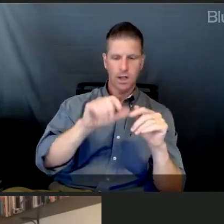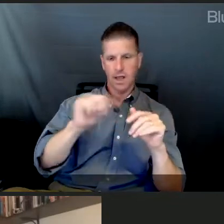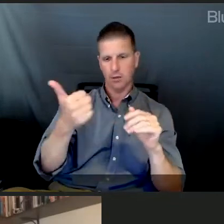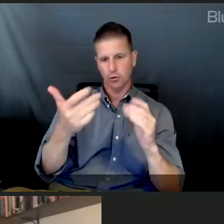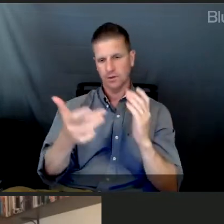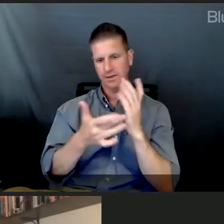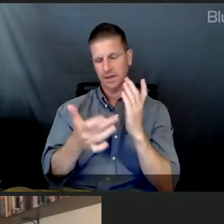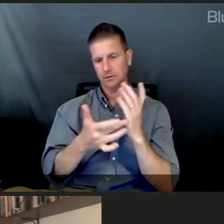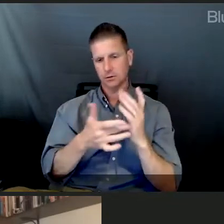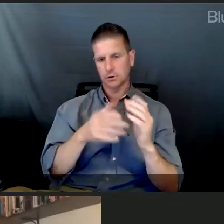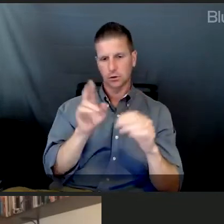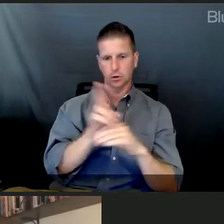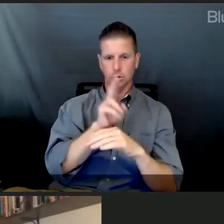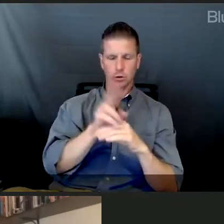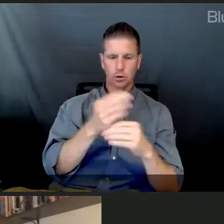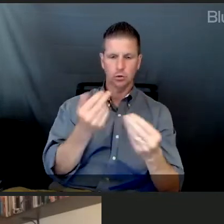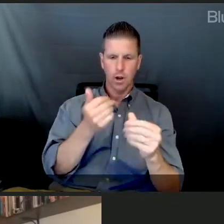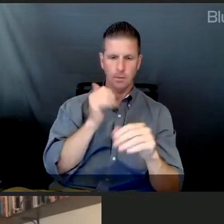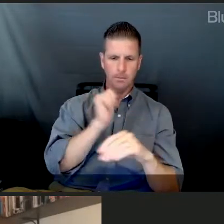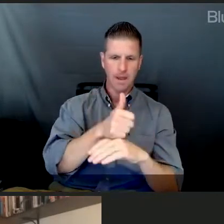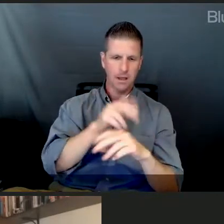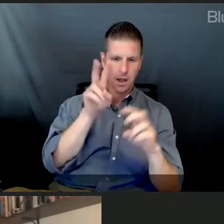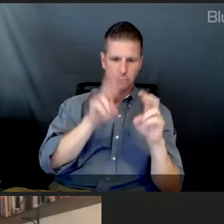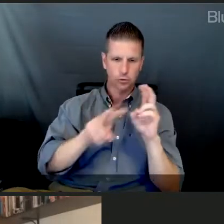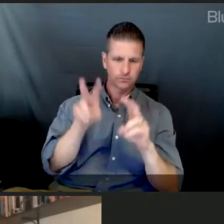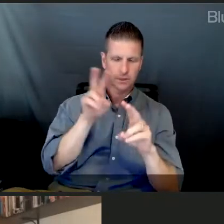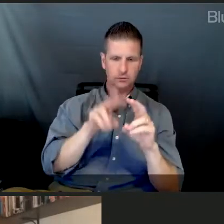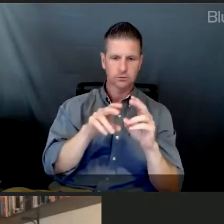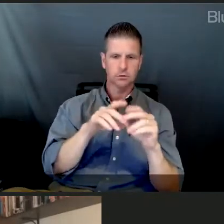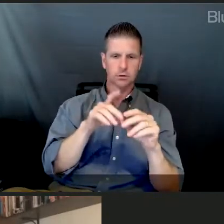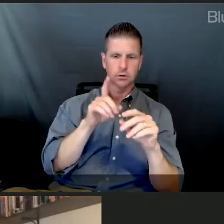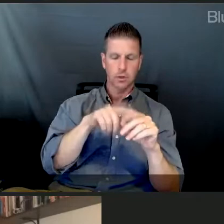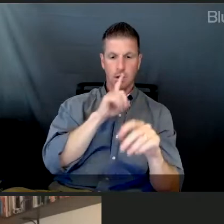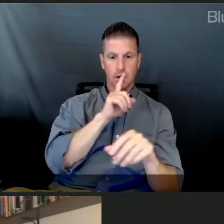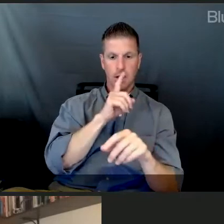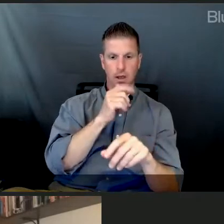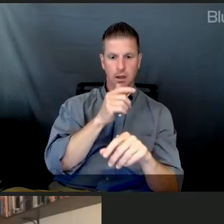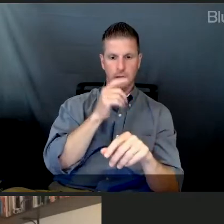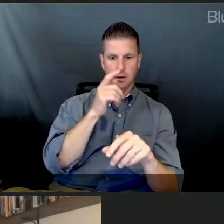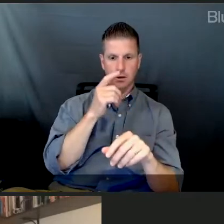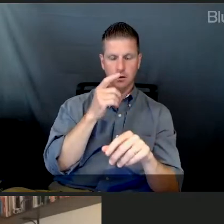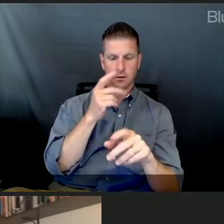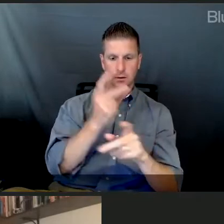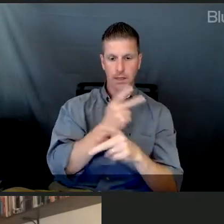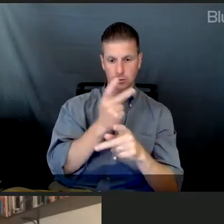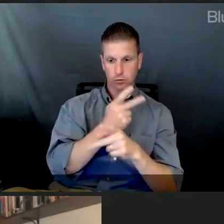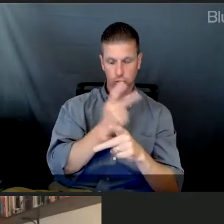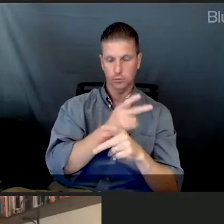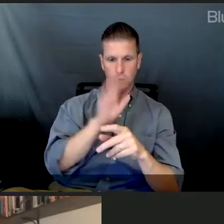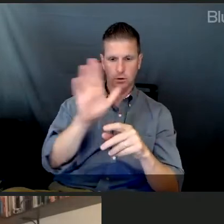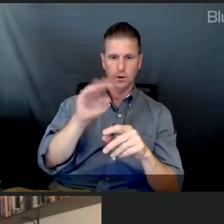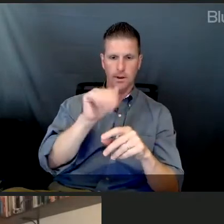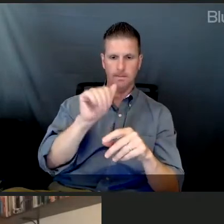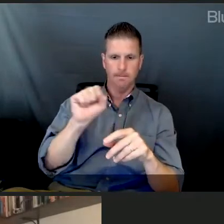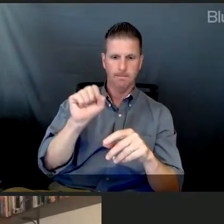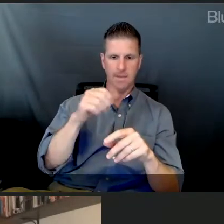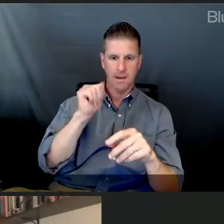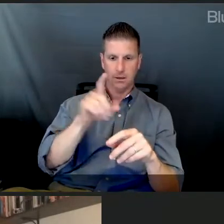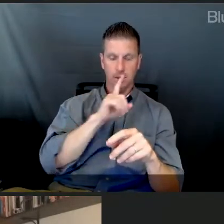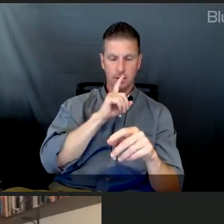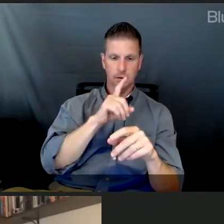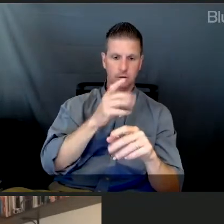techniques using ground-based observations, for example, to actually determine their masses. And once we know their mass, and we can get these